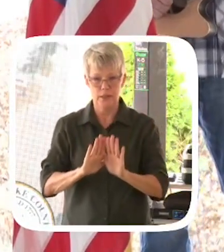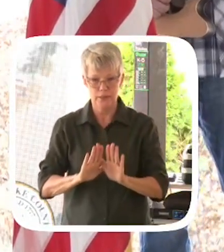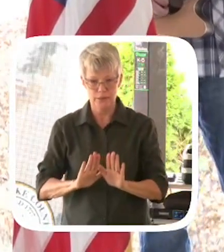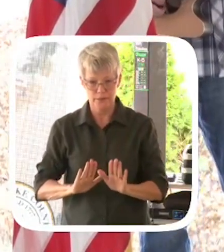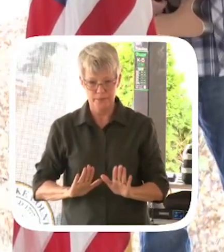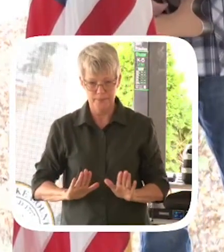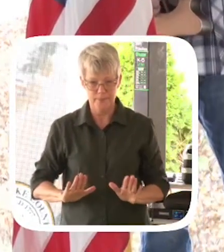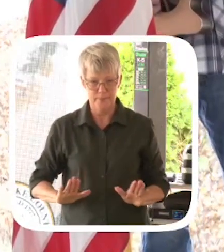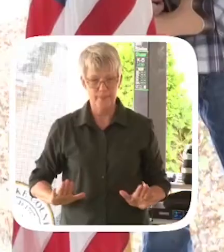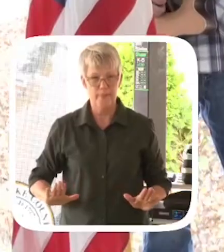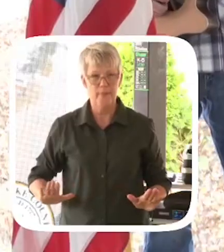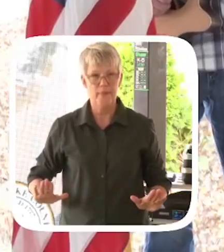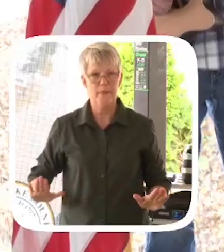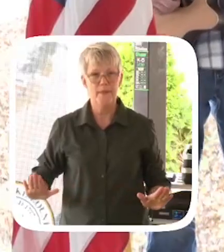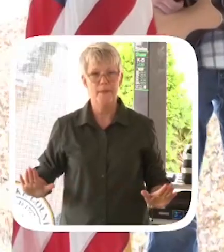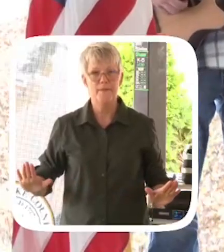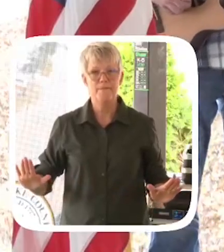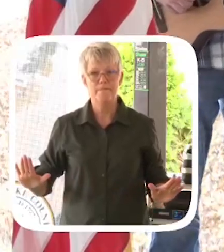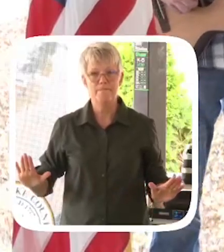peace.